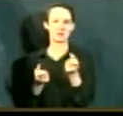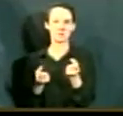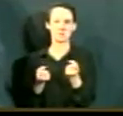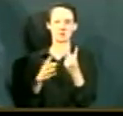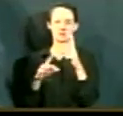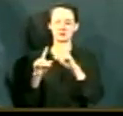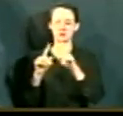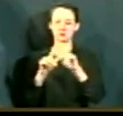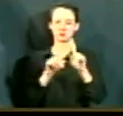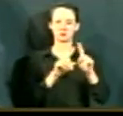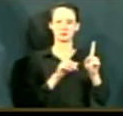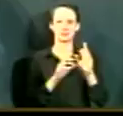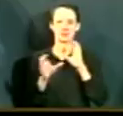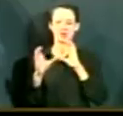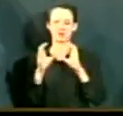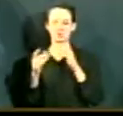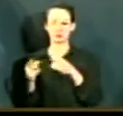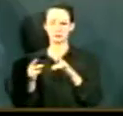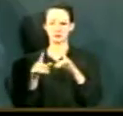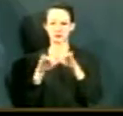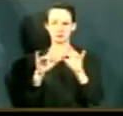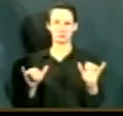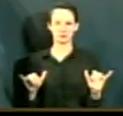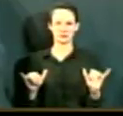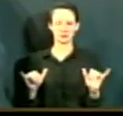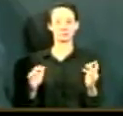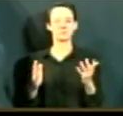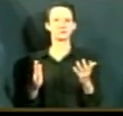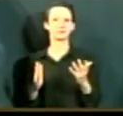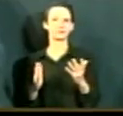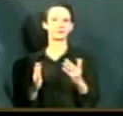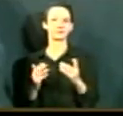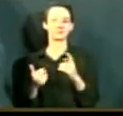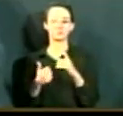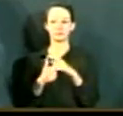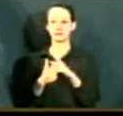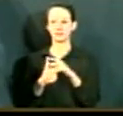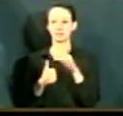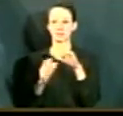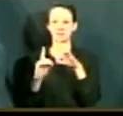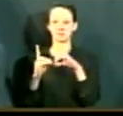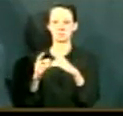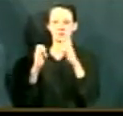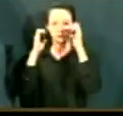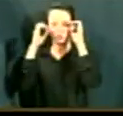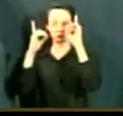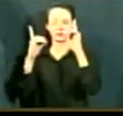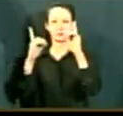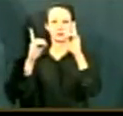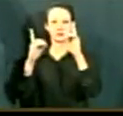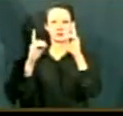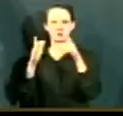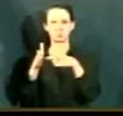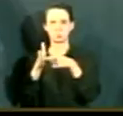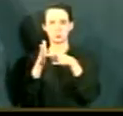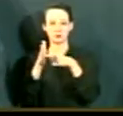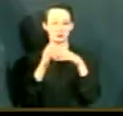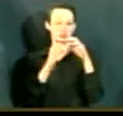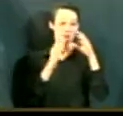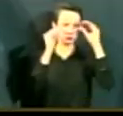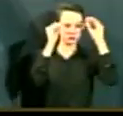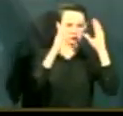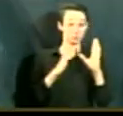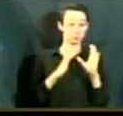on here, but we have things coming out of the Department of Education that teachers who have been trained and